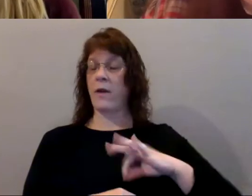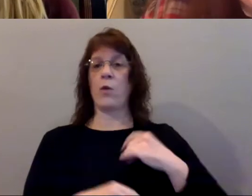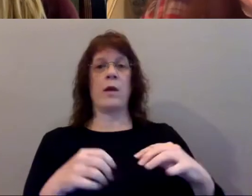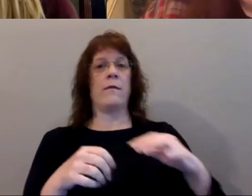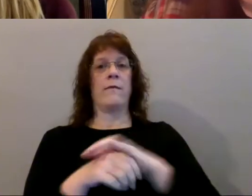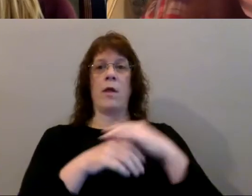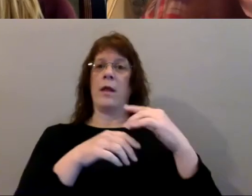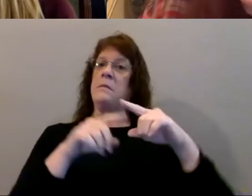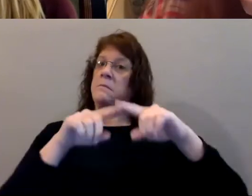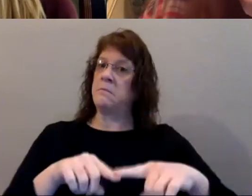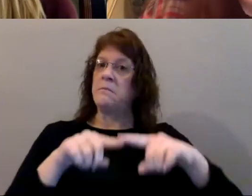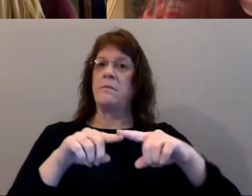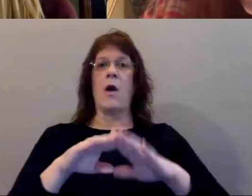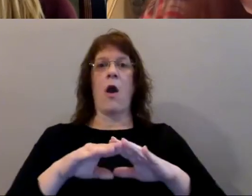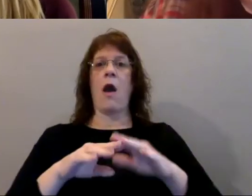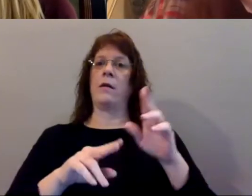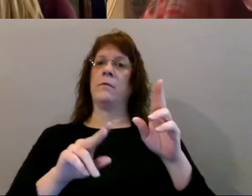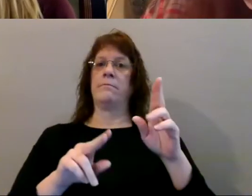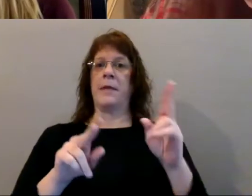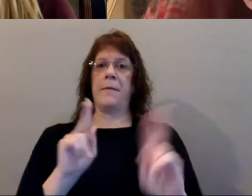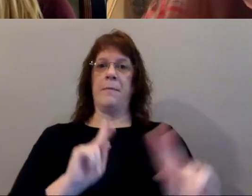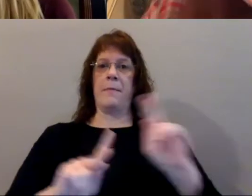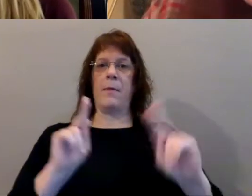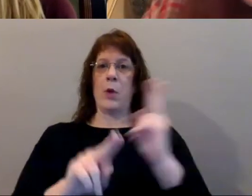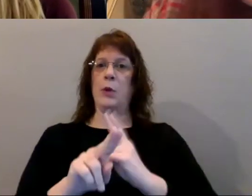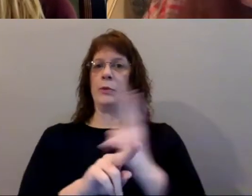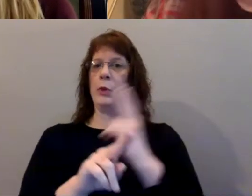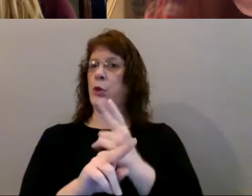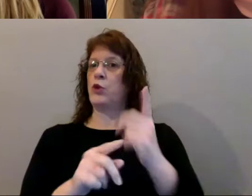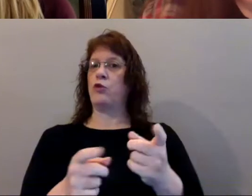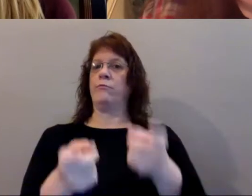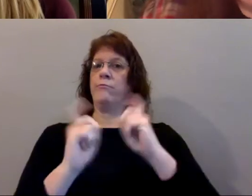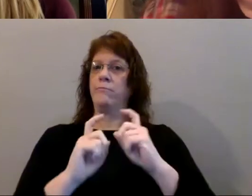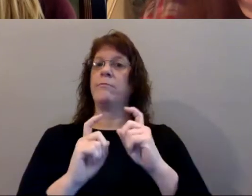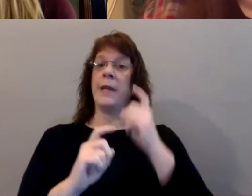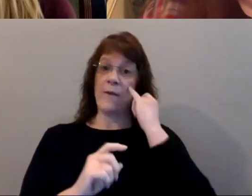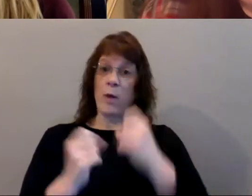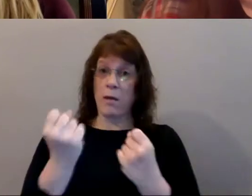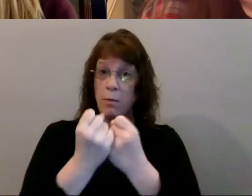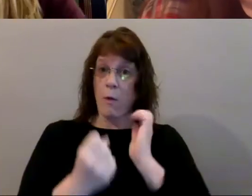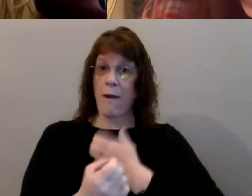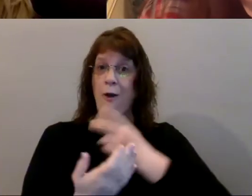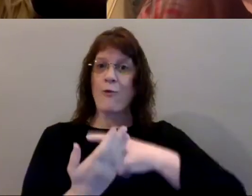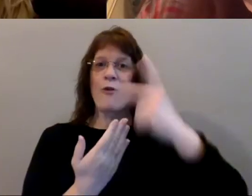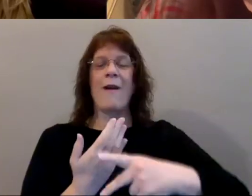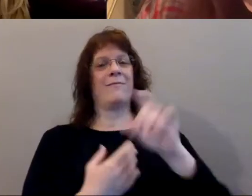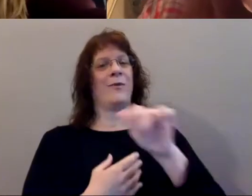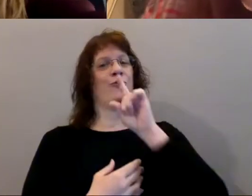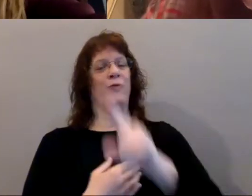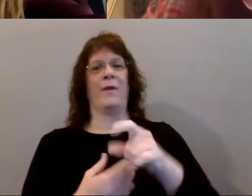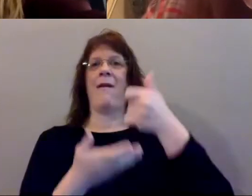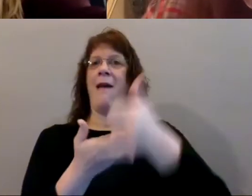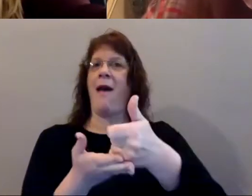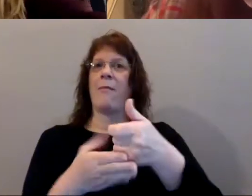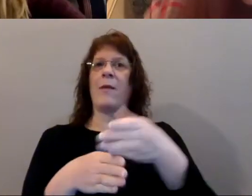rely on users for donor support. And so if you can support our program, that would really be the difference between us